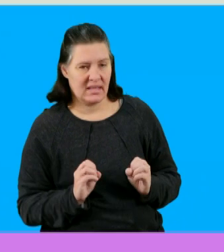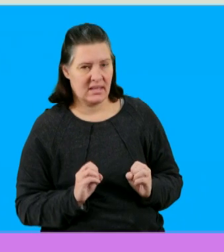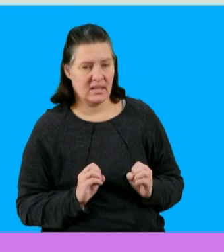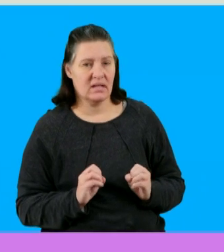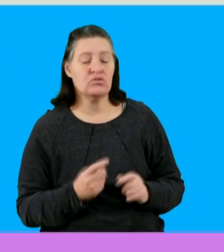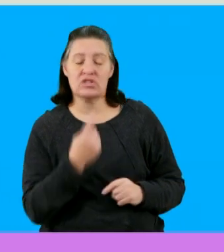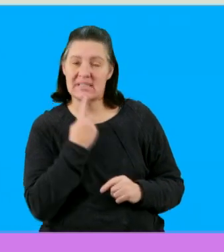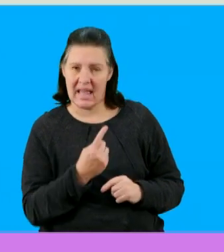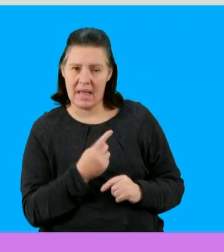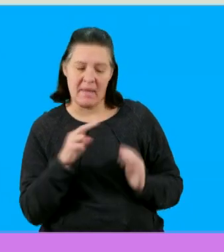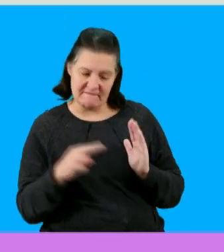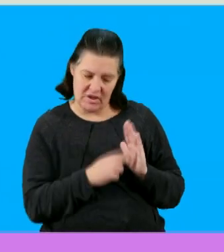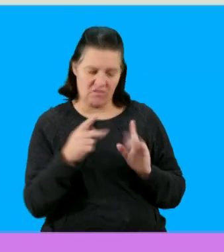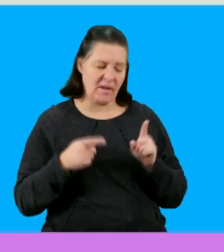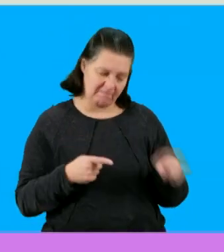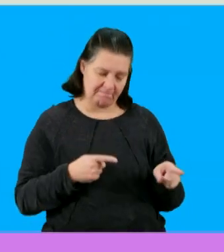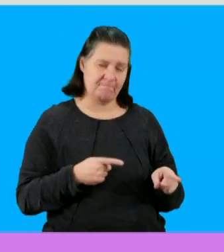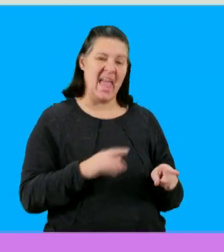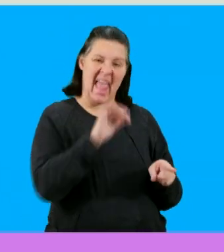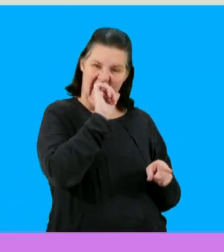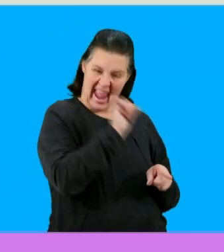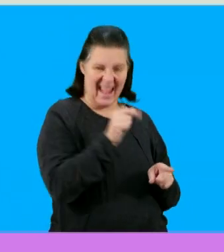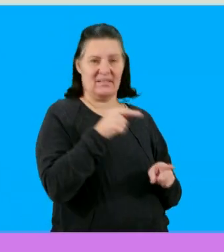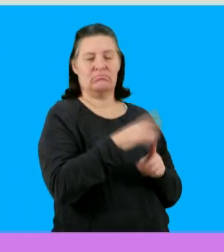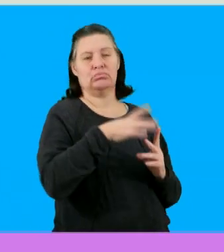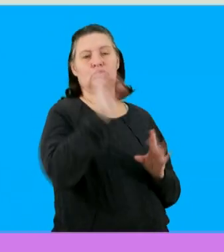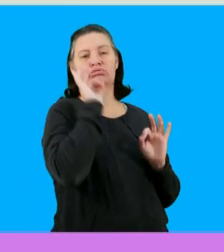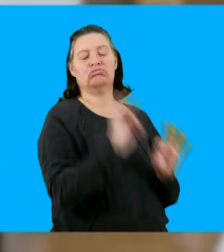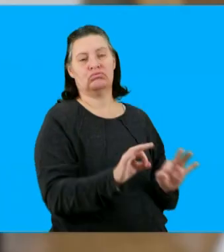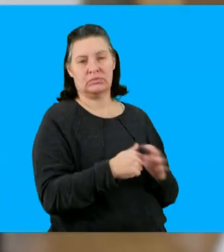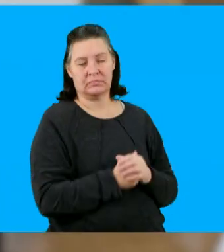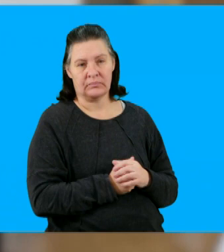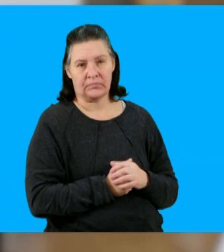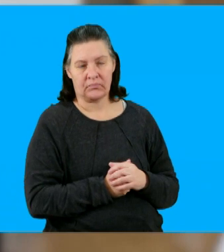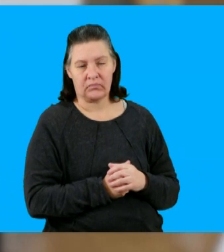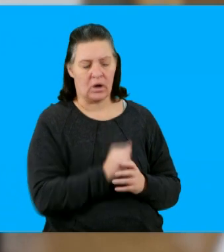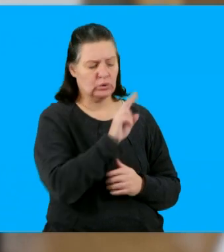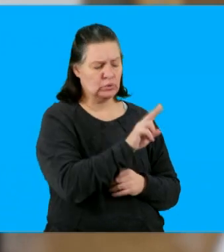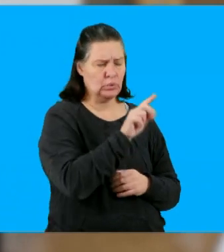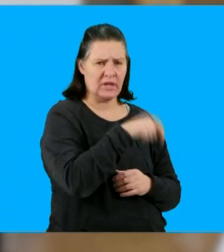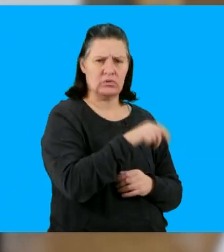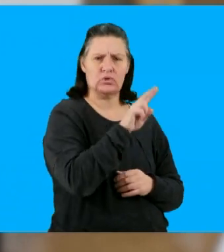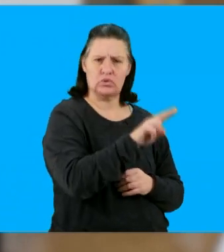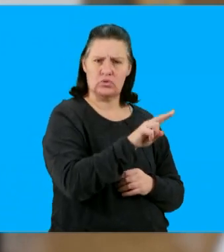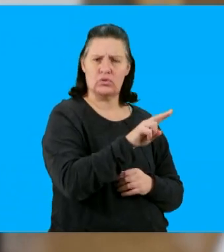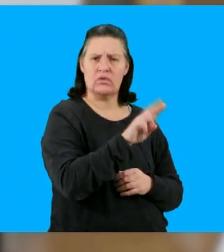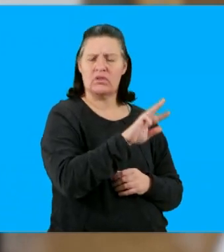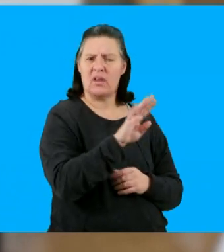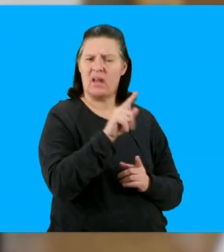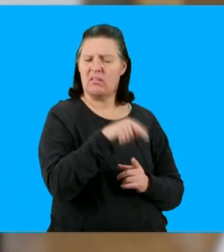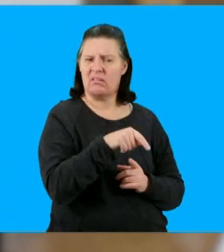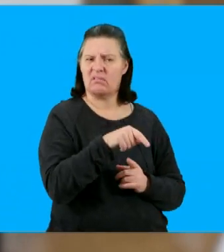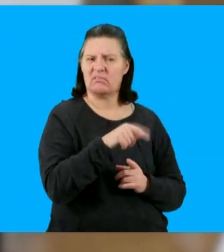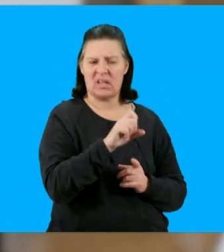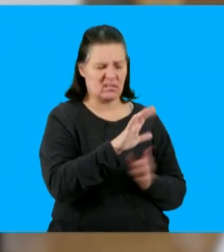save, but it's important for you to verify that based on your calculation, looking at the 2,229 Rand 92